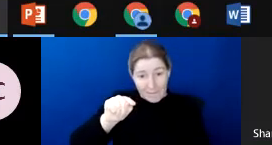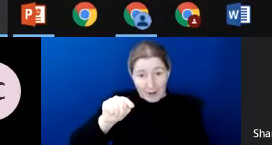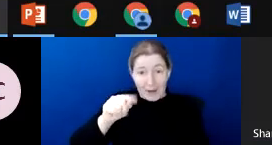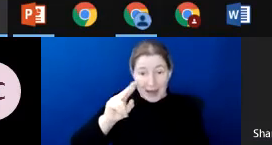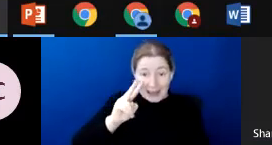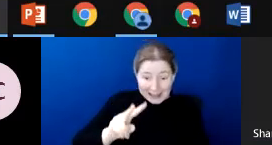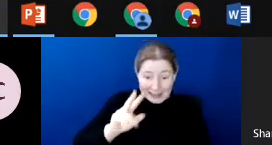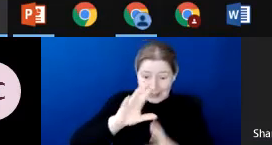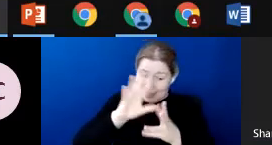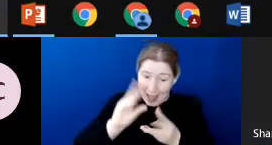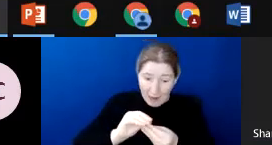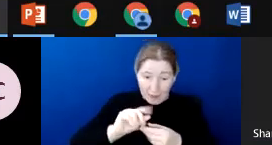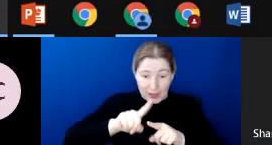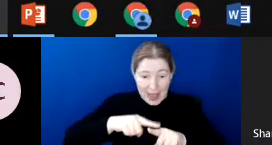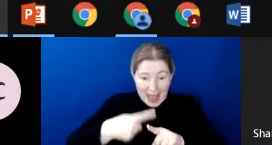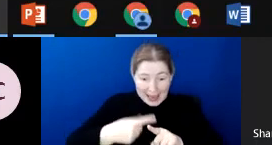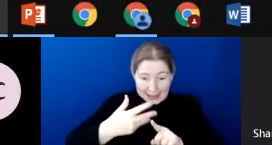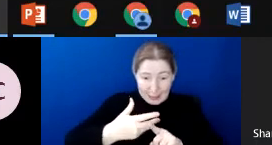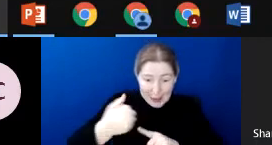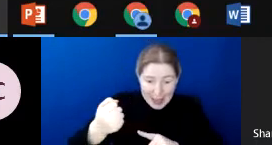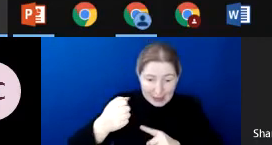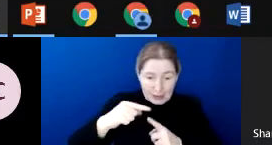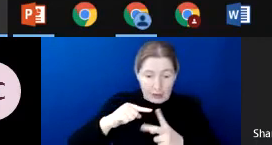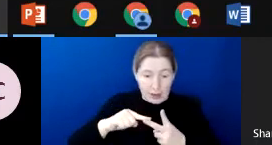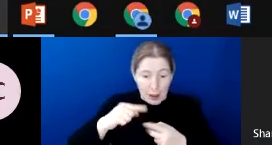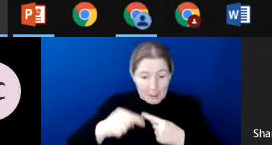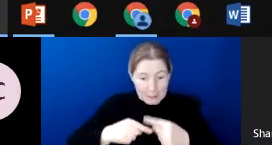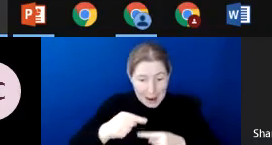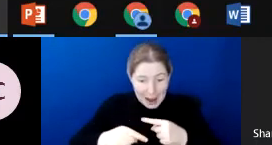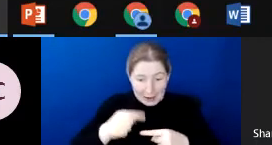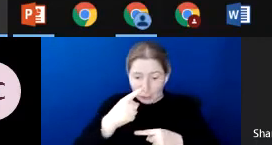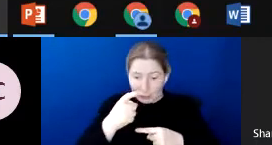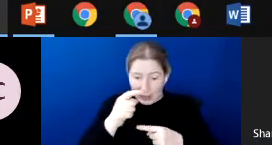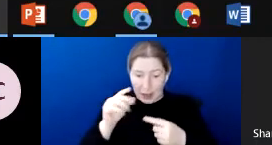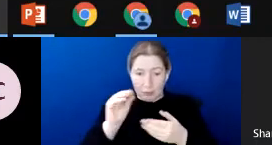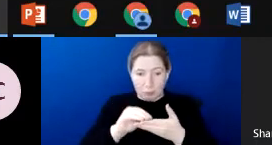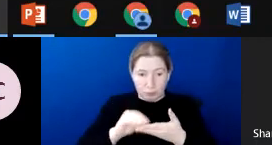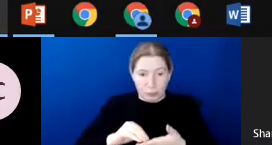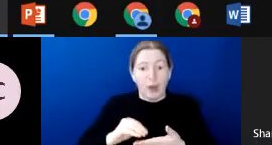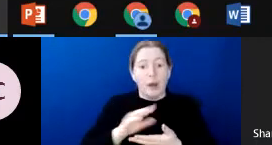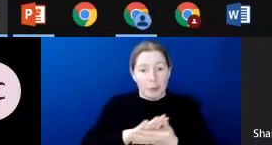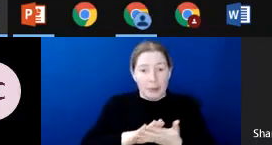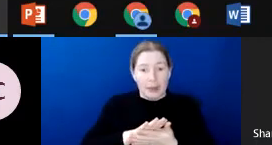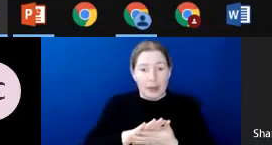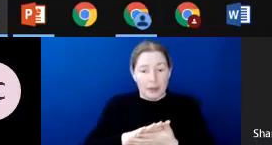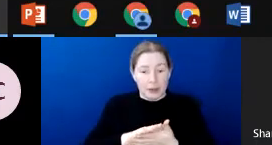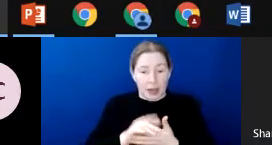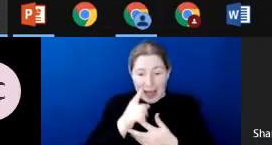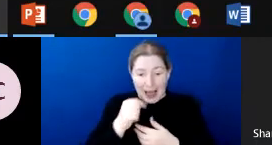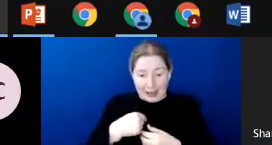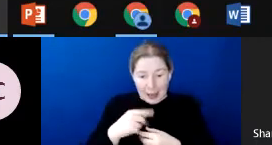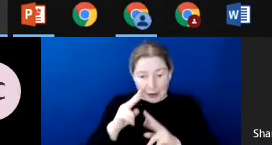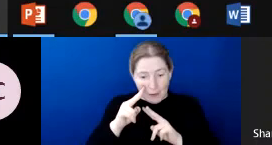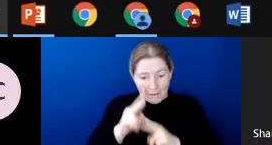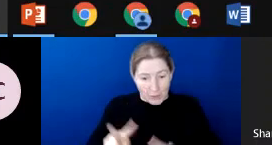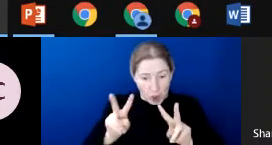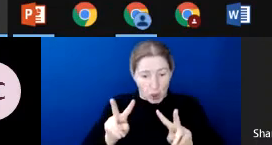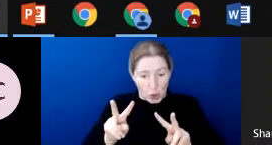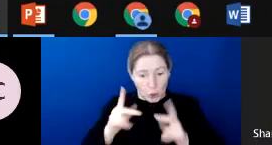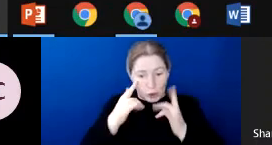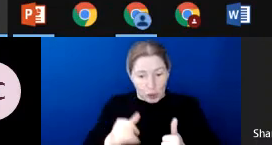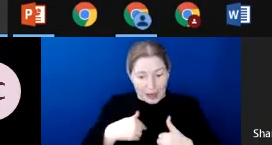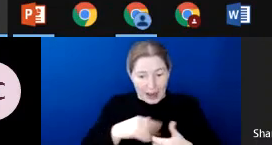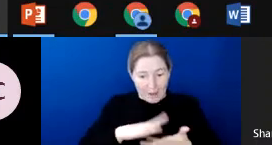all the details if I just wanted to check if I've sent in the mileage. If I'm